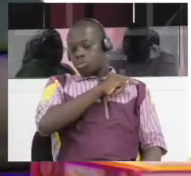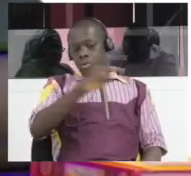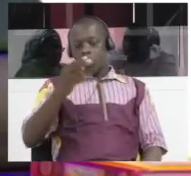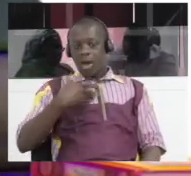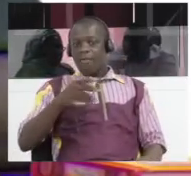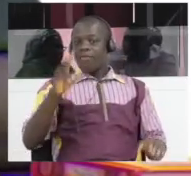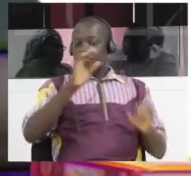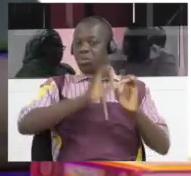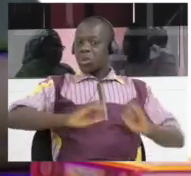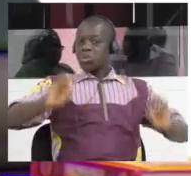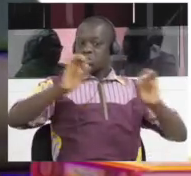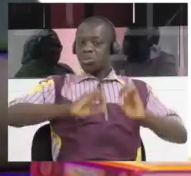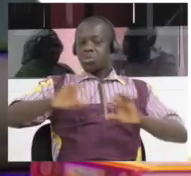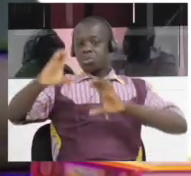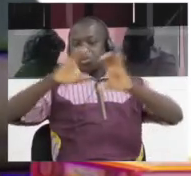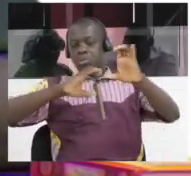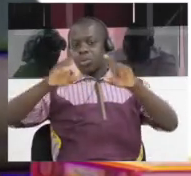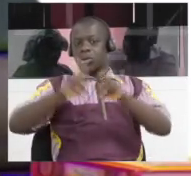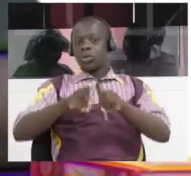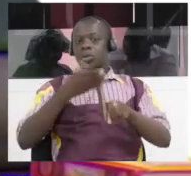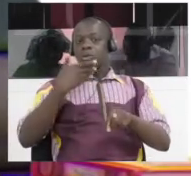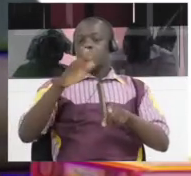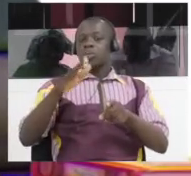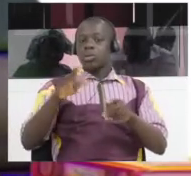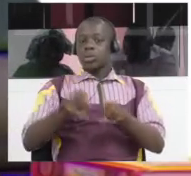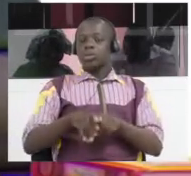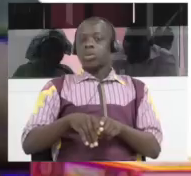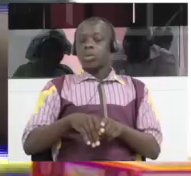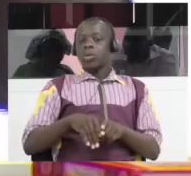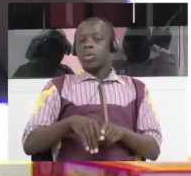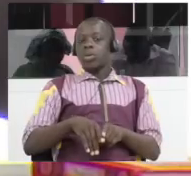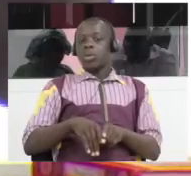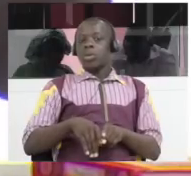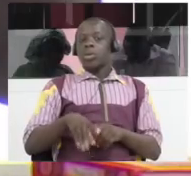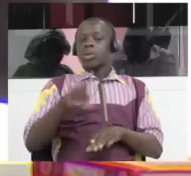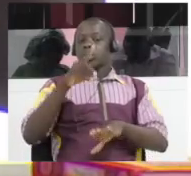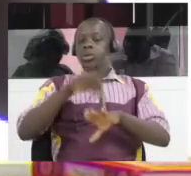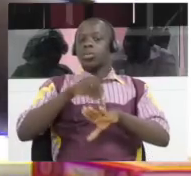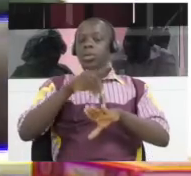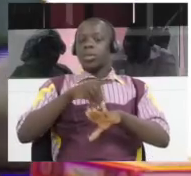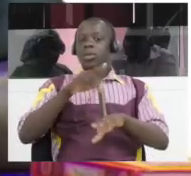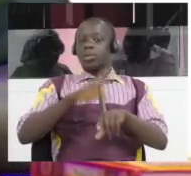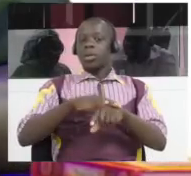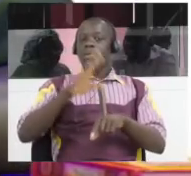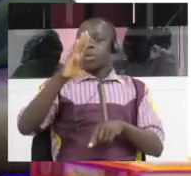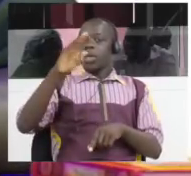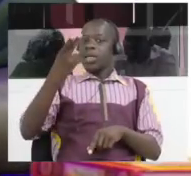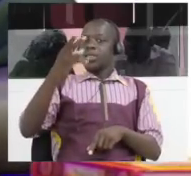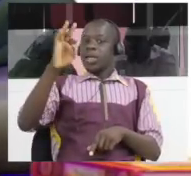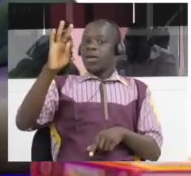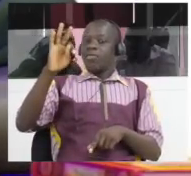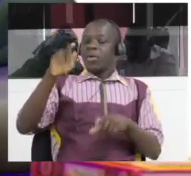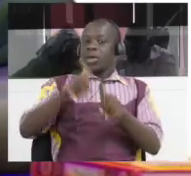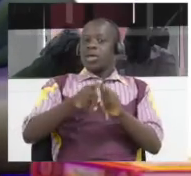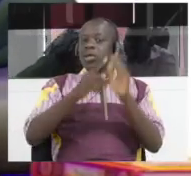No, there was no communication equipment because, you know, the infantry or the army depends on HF and VHF